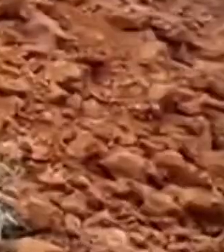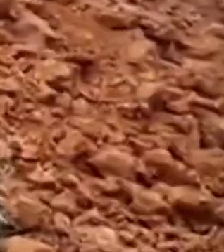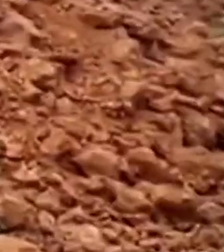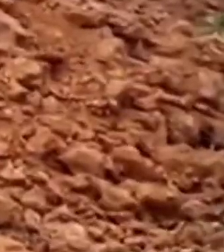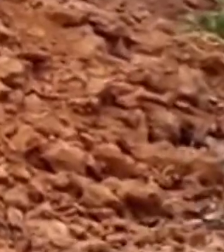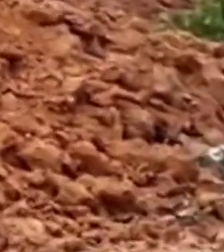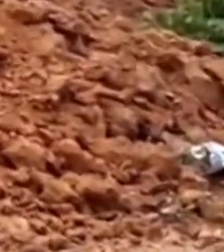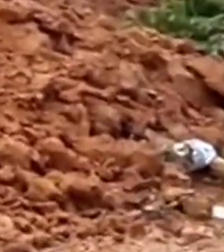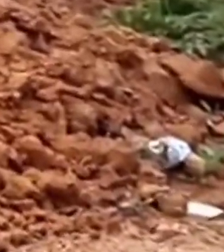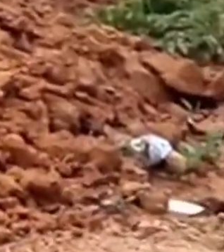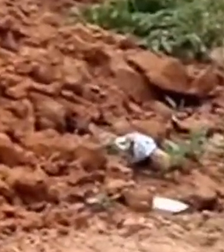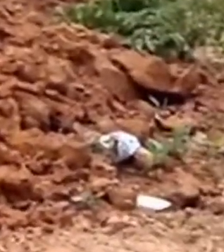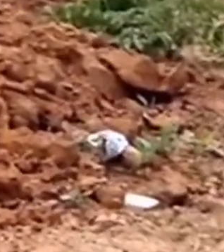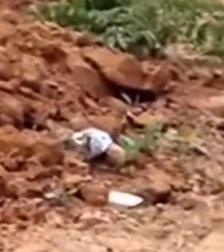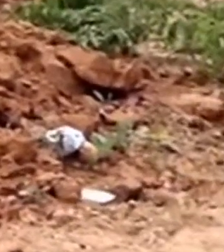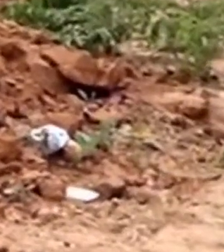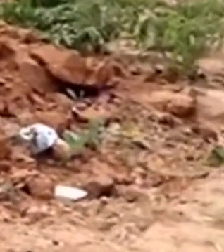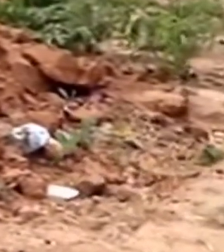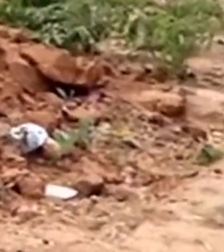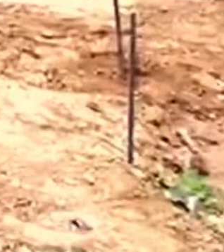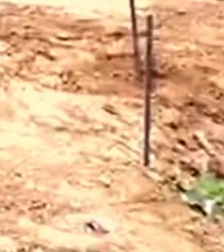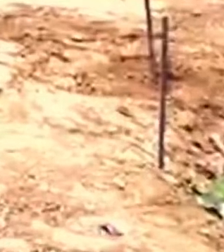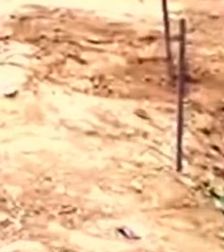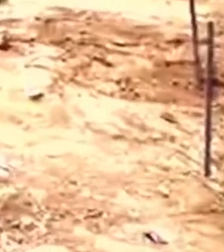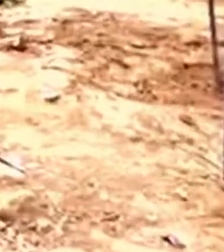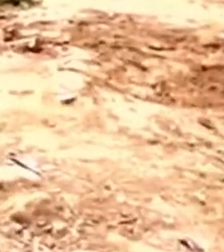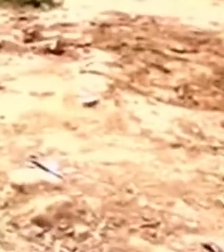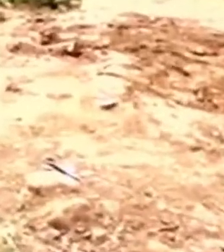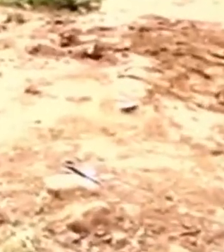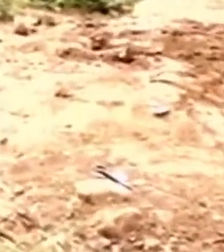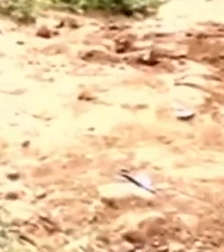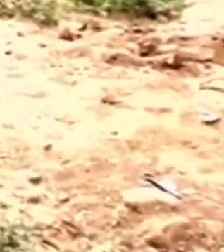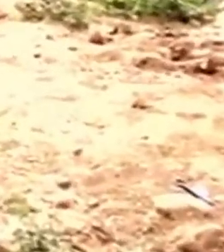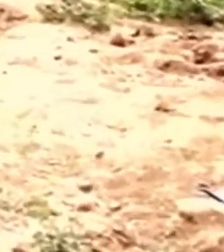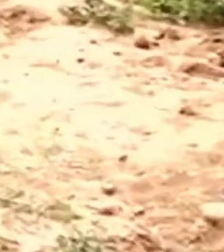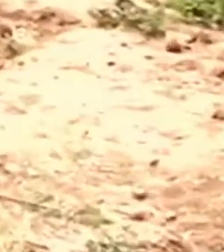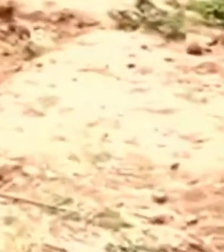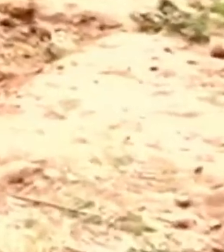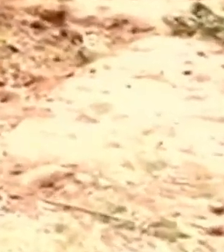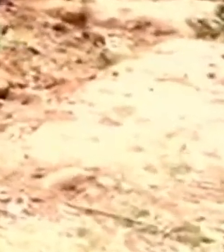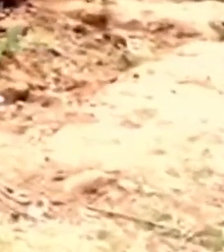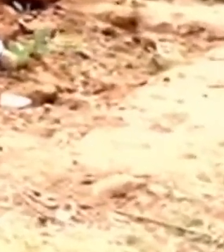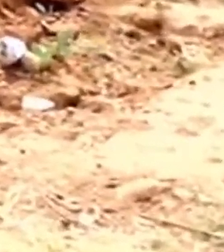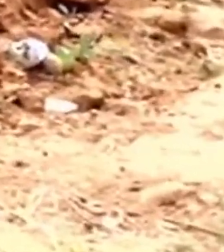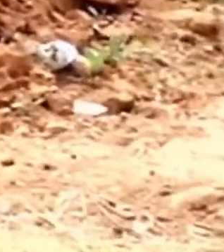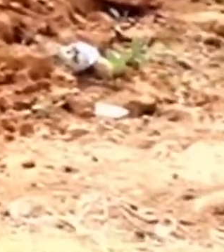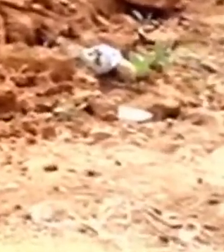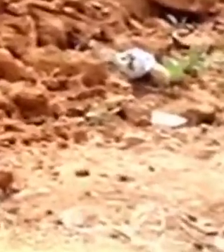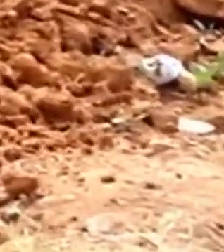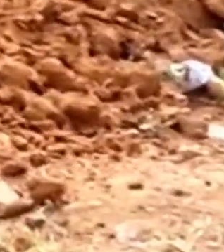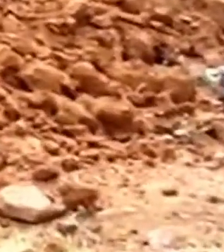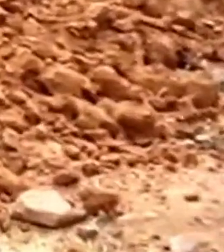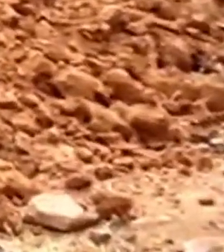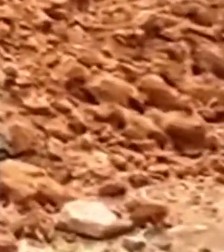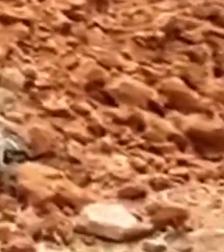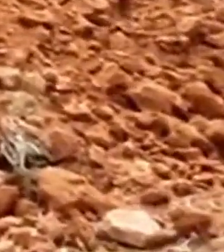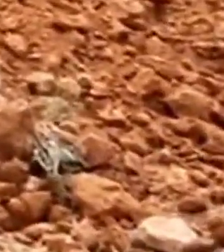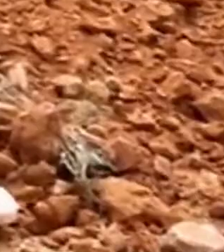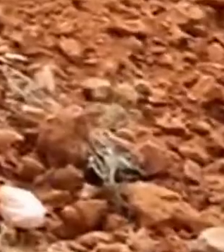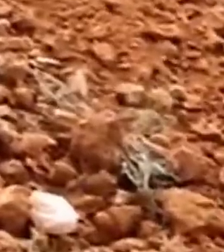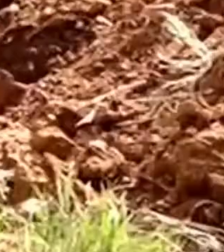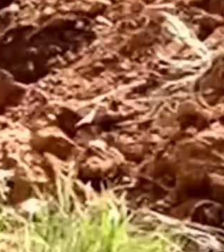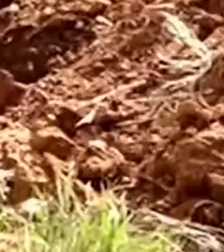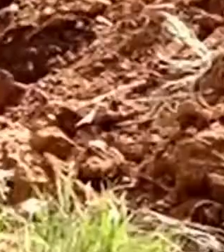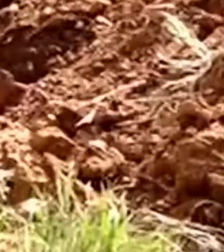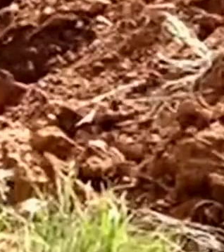1x3 classroom block is in progress. The school, which caters for grades 1 to 9, has had challenges with space.